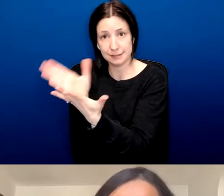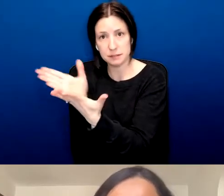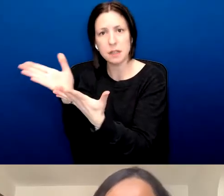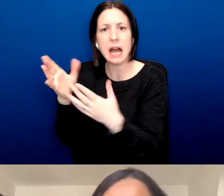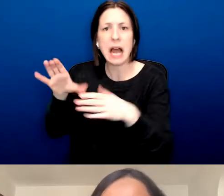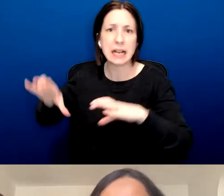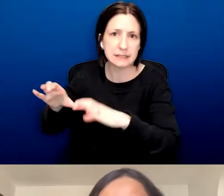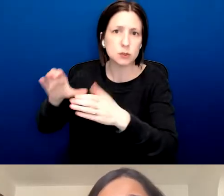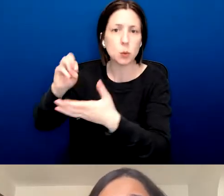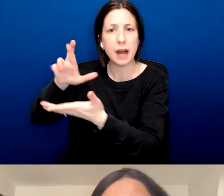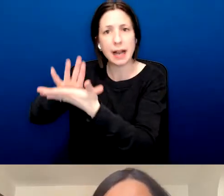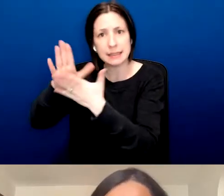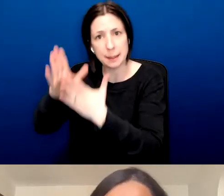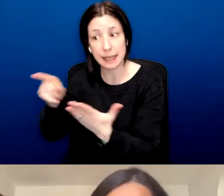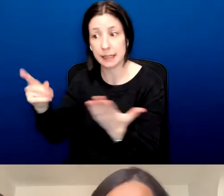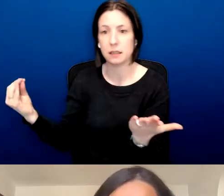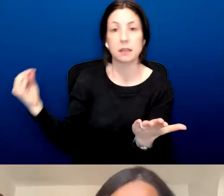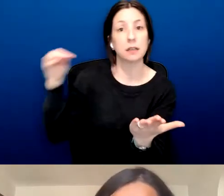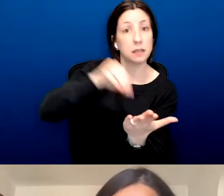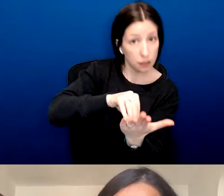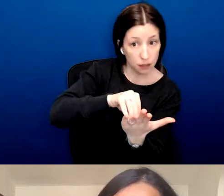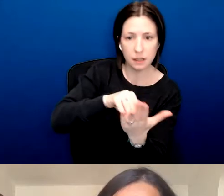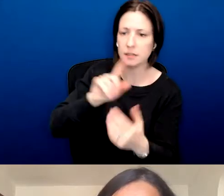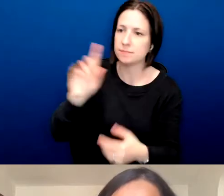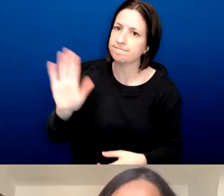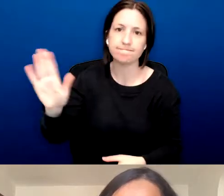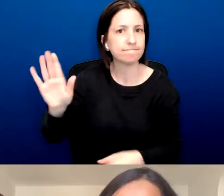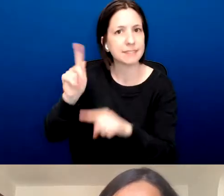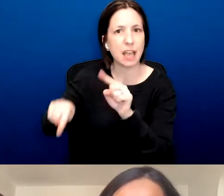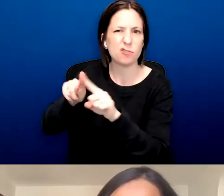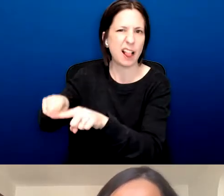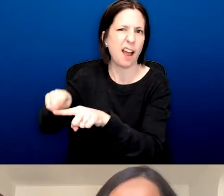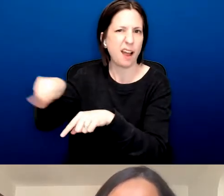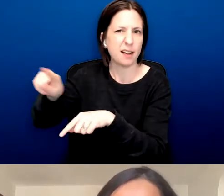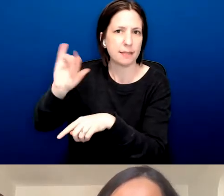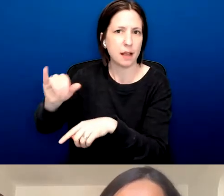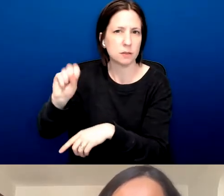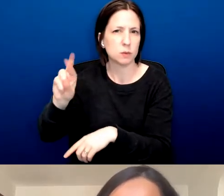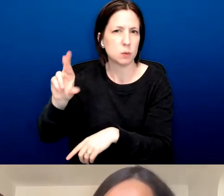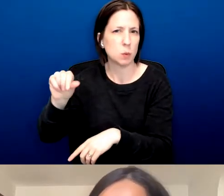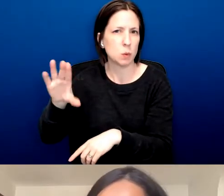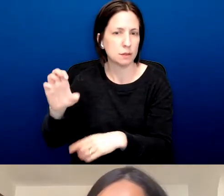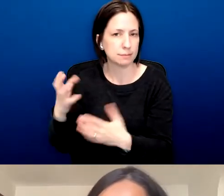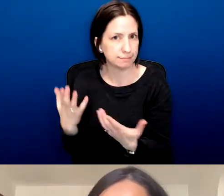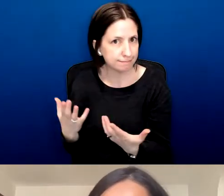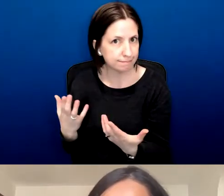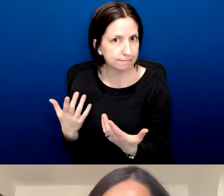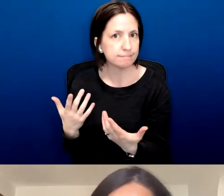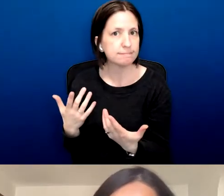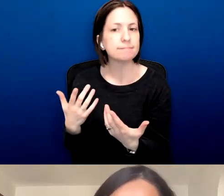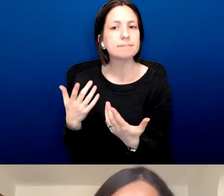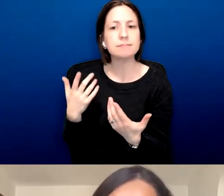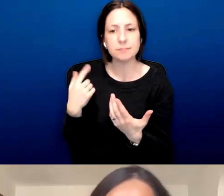caste academics, I've been told that those are not good enough sources. So I think together in our work, we've tried sort